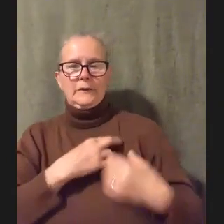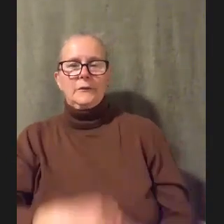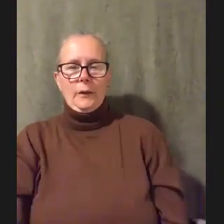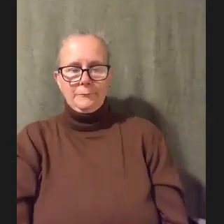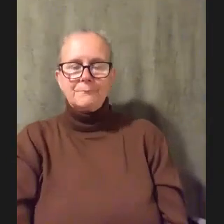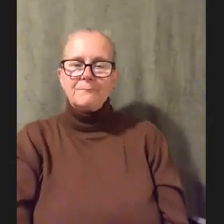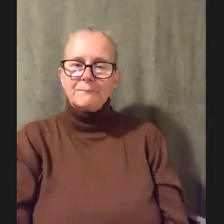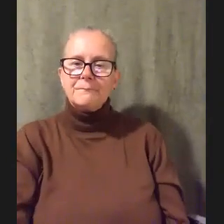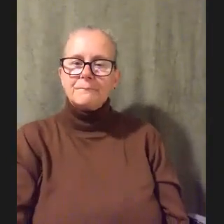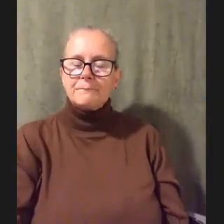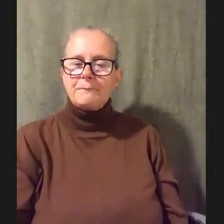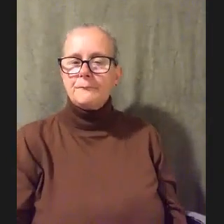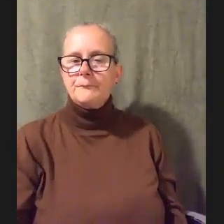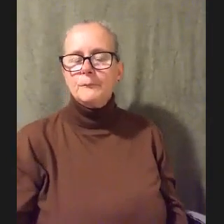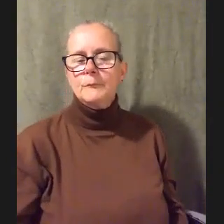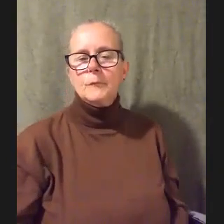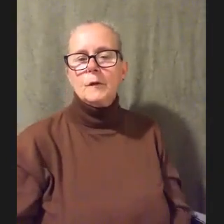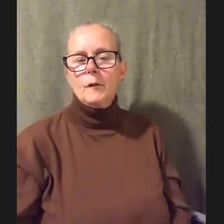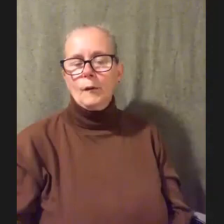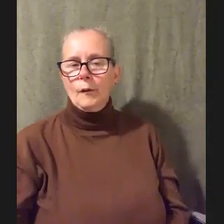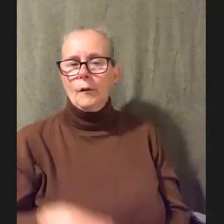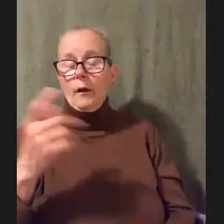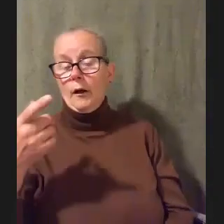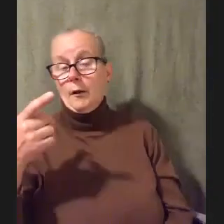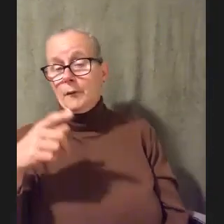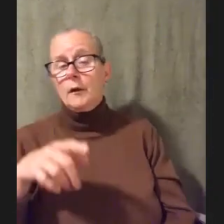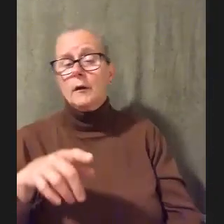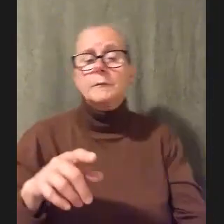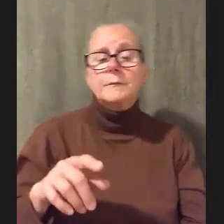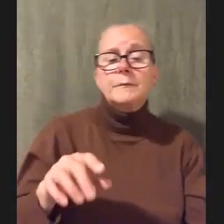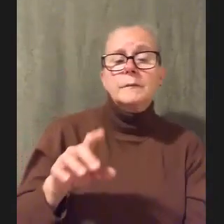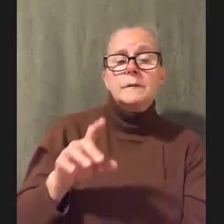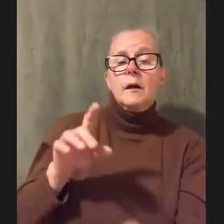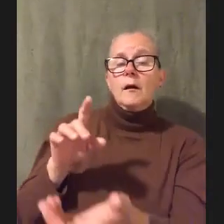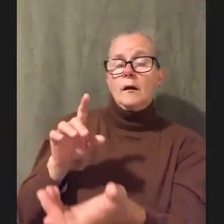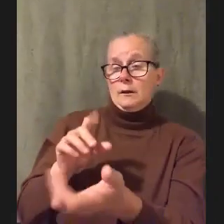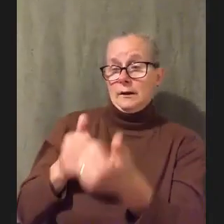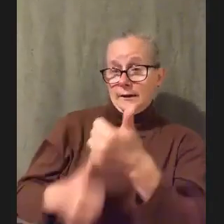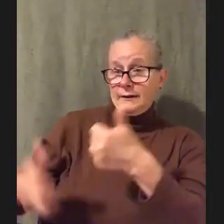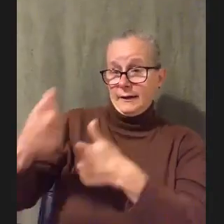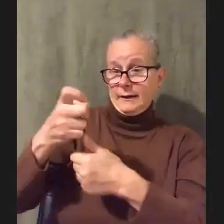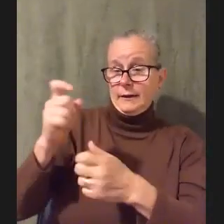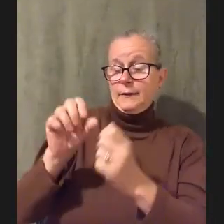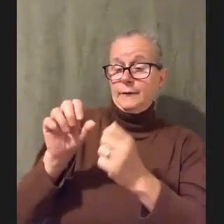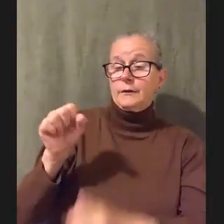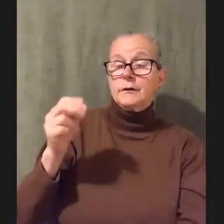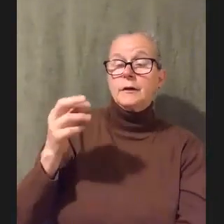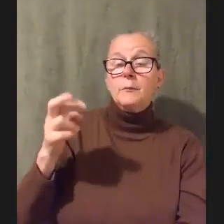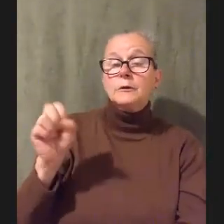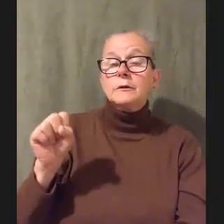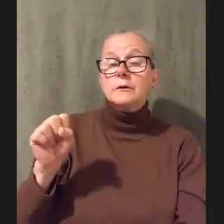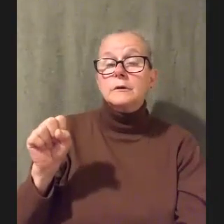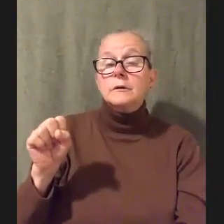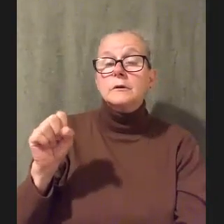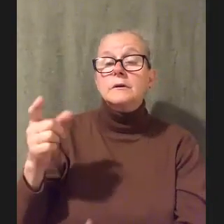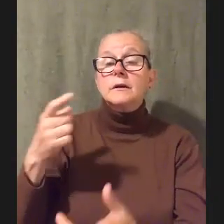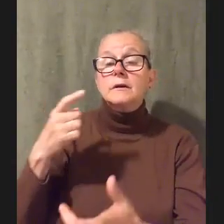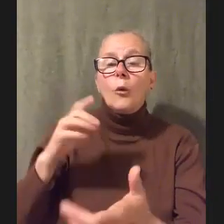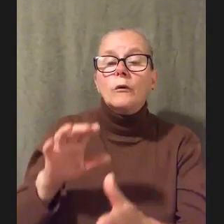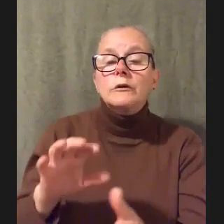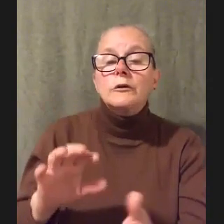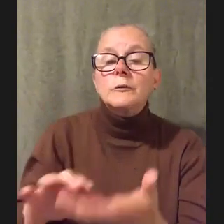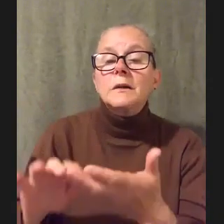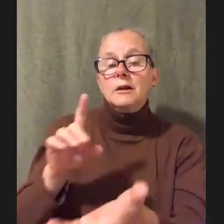I would just say, just to put a bow on that, is recreation is one of our largest economic drivers in the county, tourism